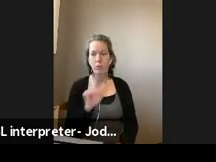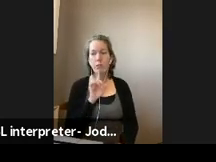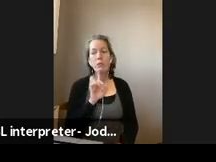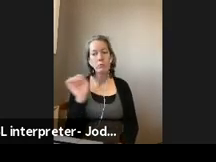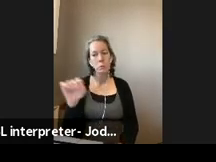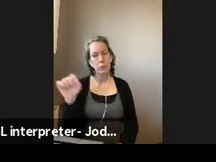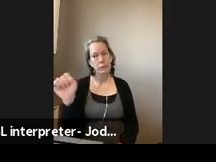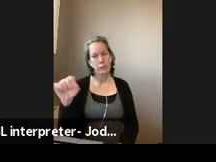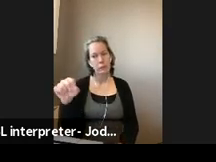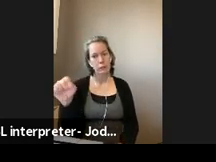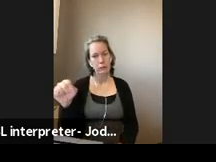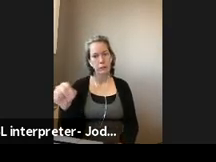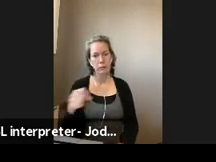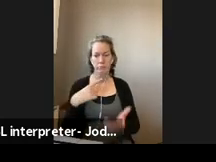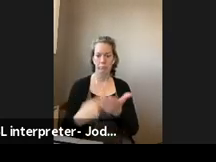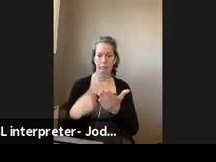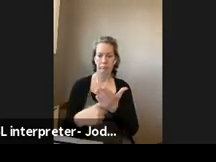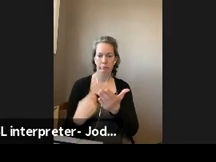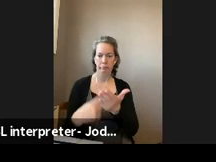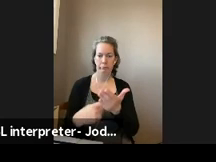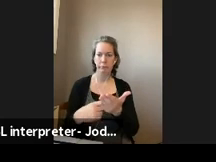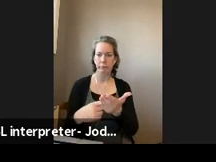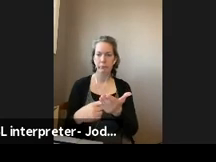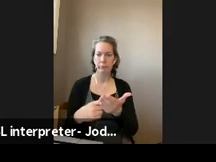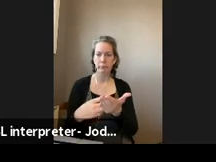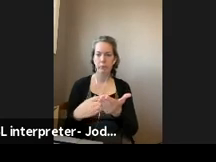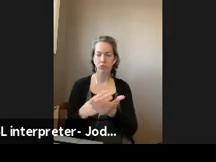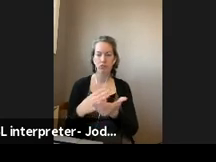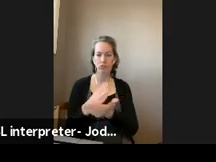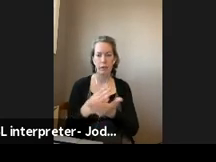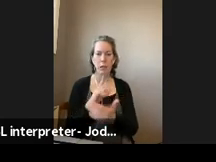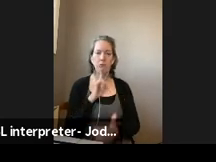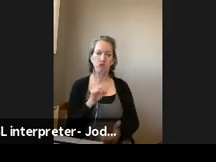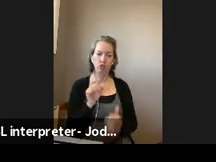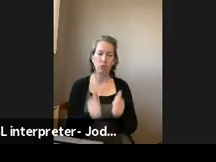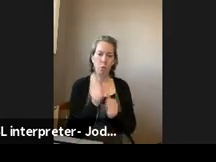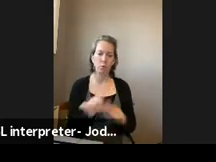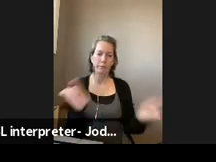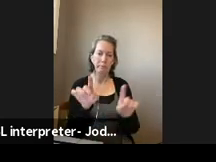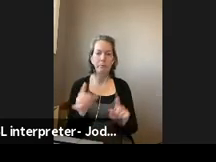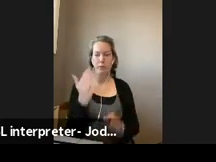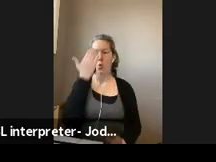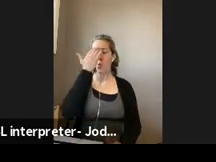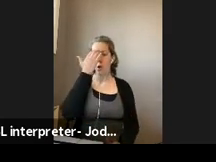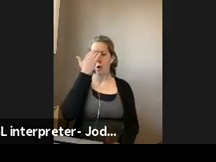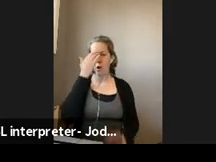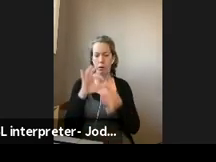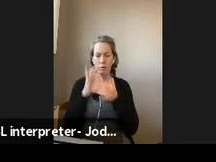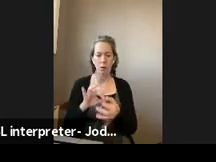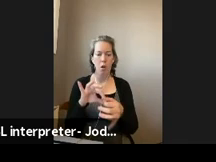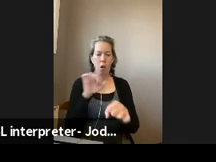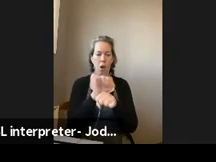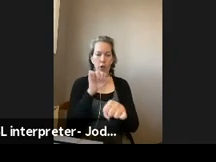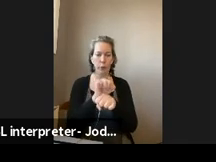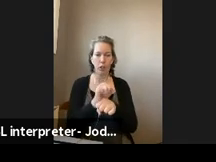to refuse unsafe work. I'm sure most folks are familiar with that in terms of occupational health law. There can